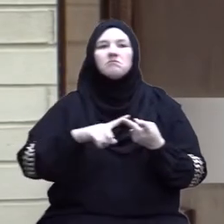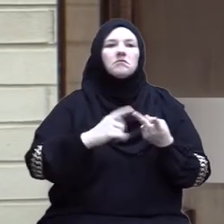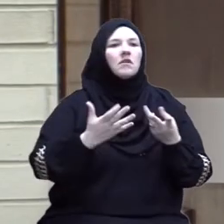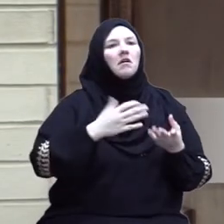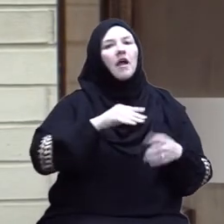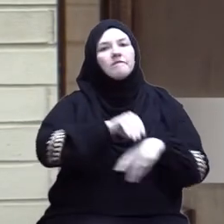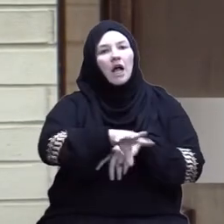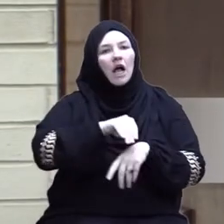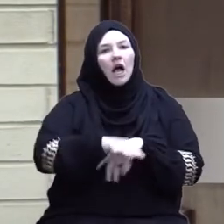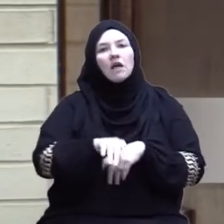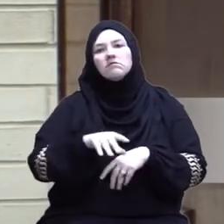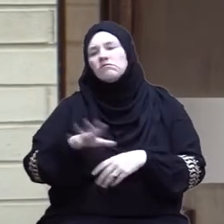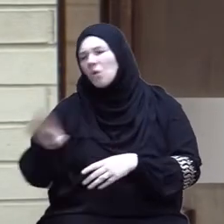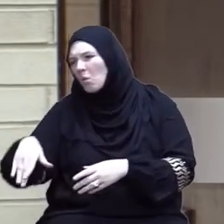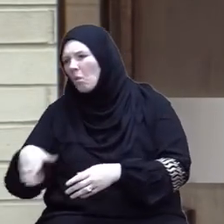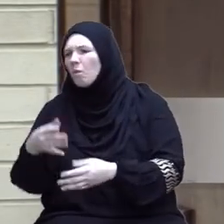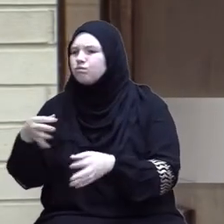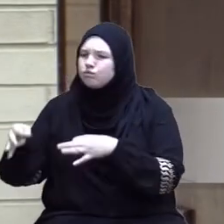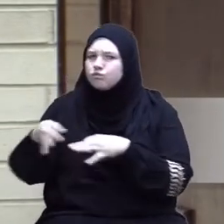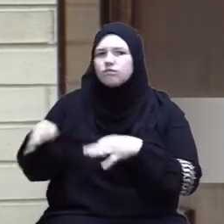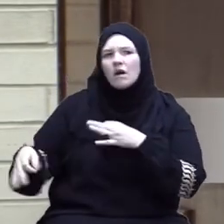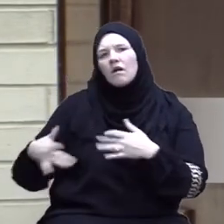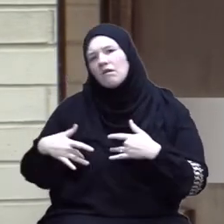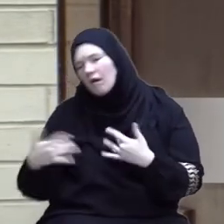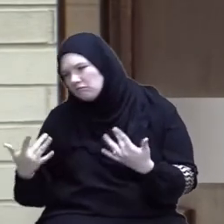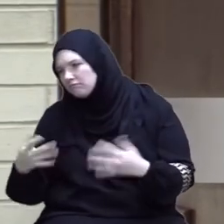as anything you do to help anyone.